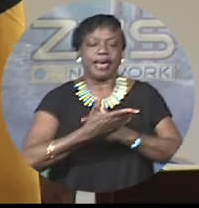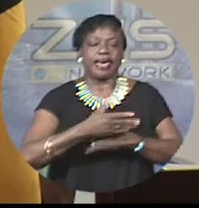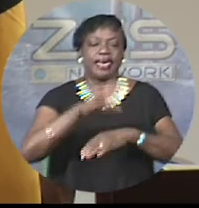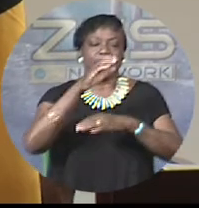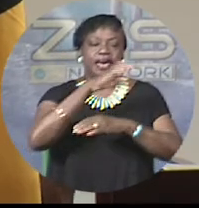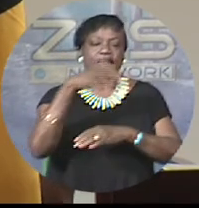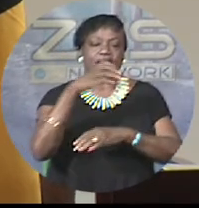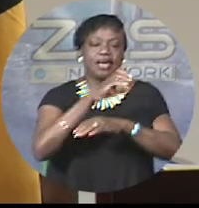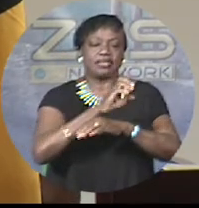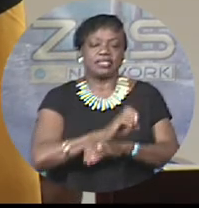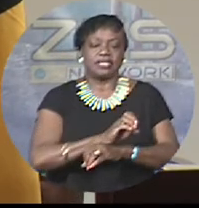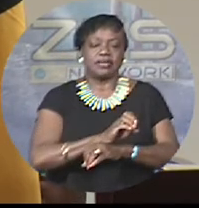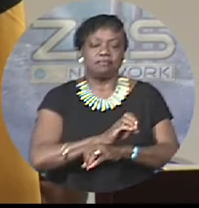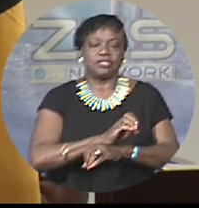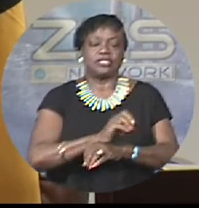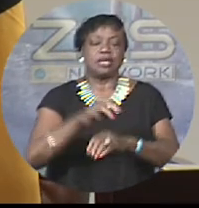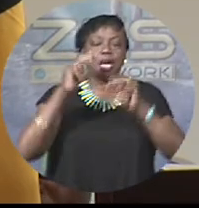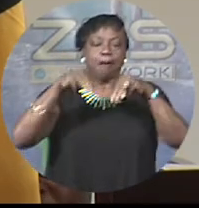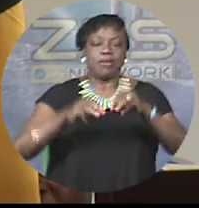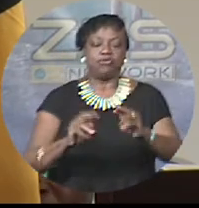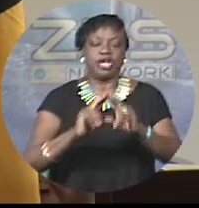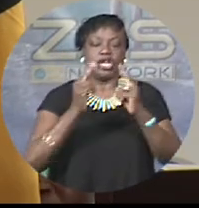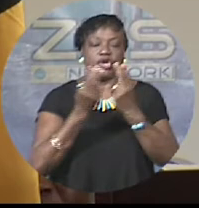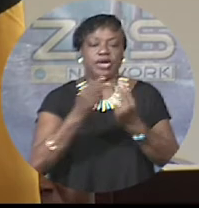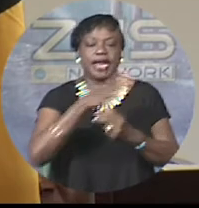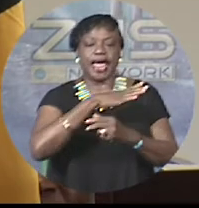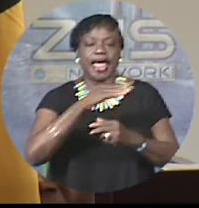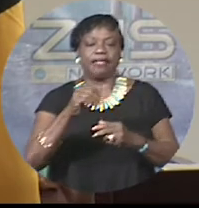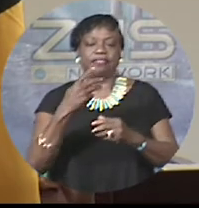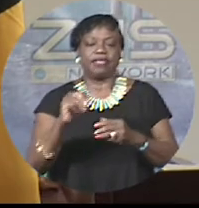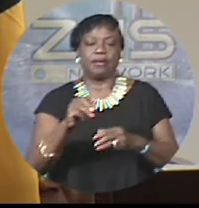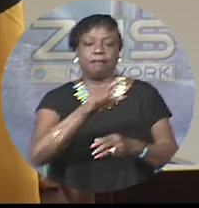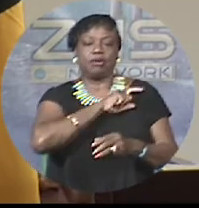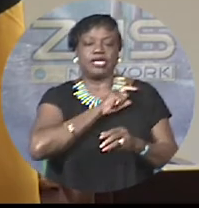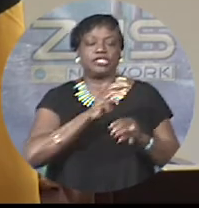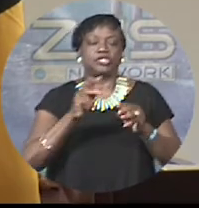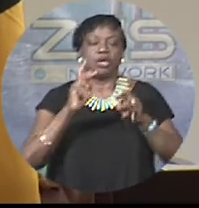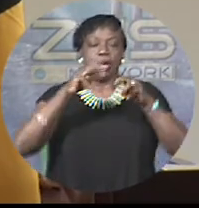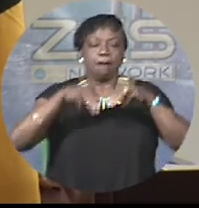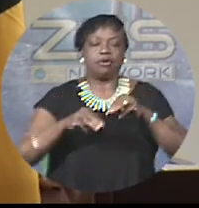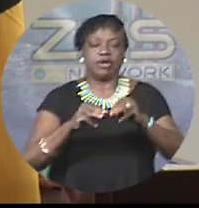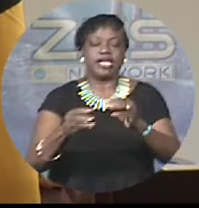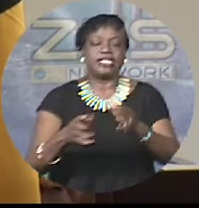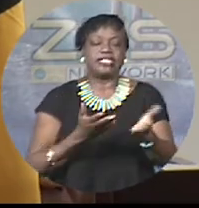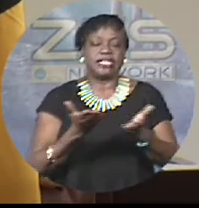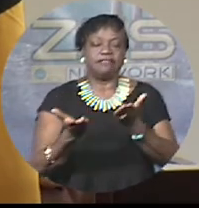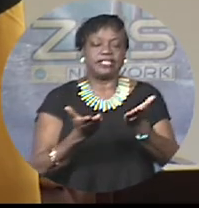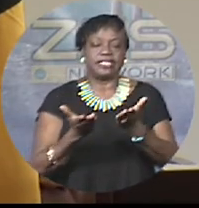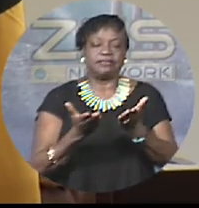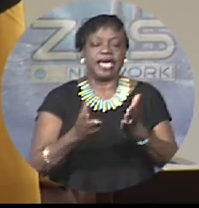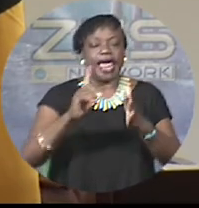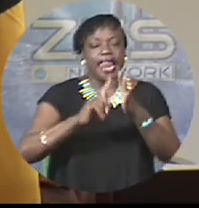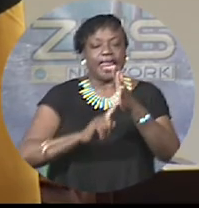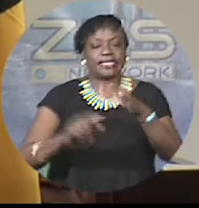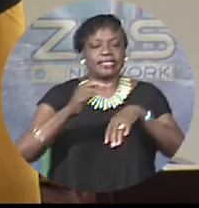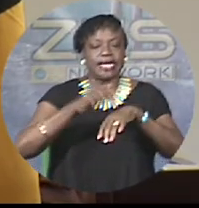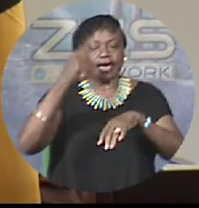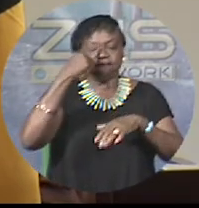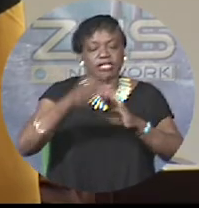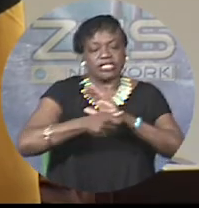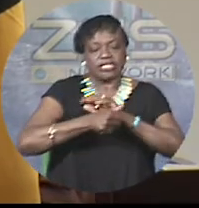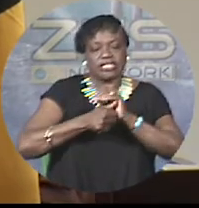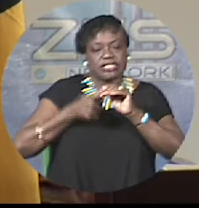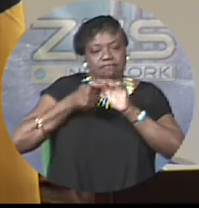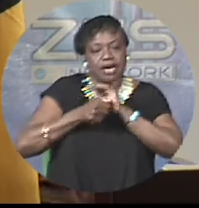your colleagues on Defense Force ships and Police Marine Support Services boats, there will be less incentive for smugglers to use these routes to